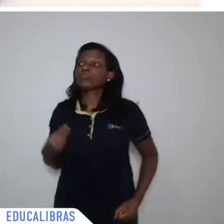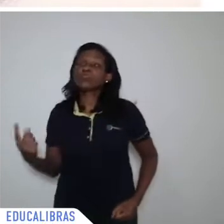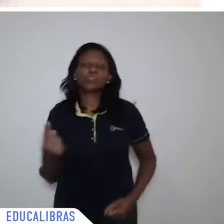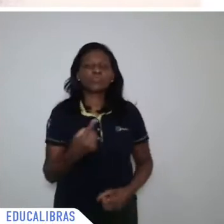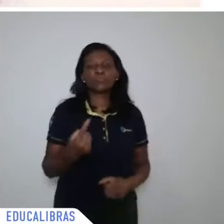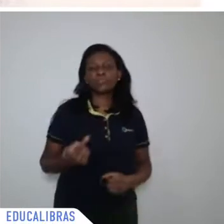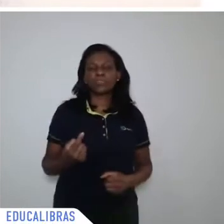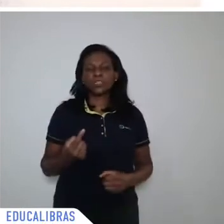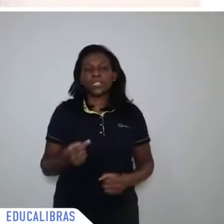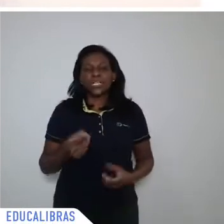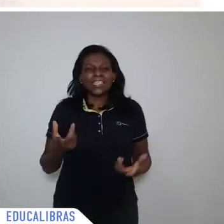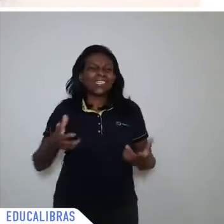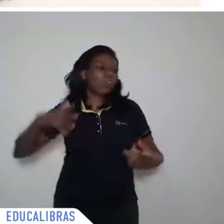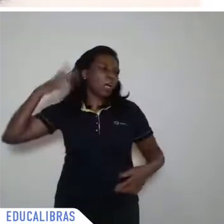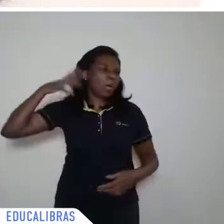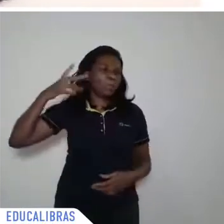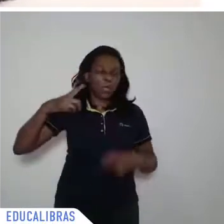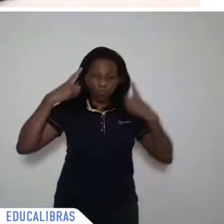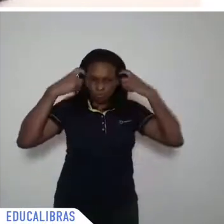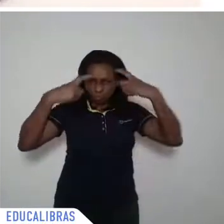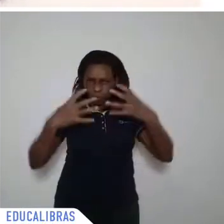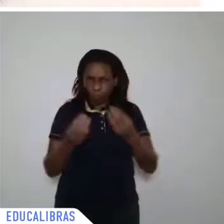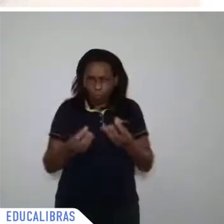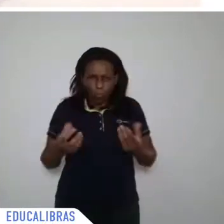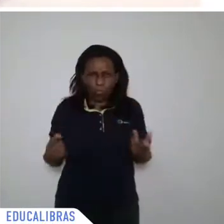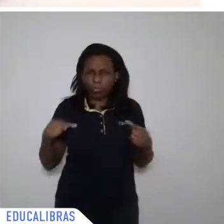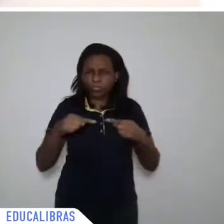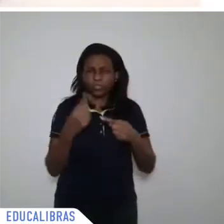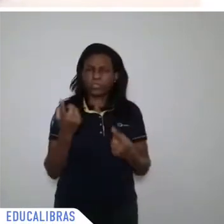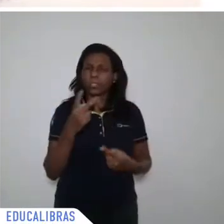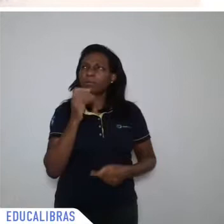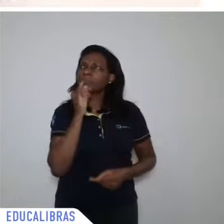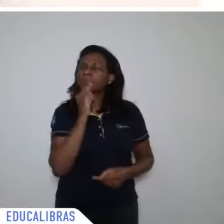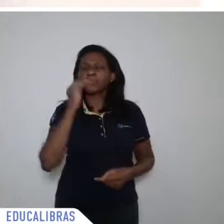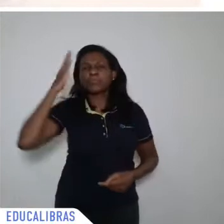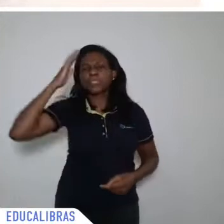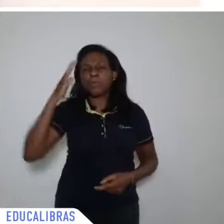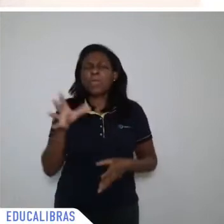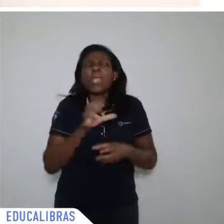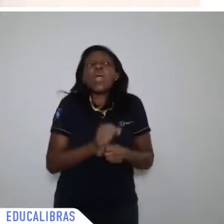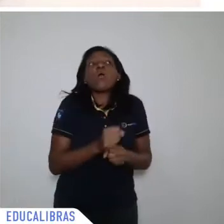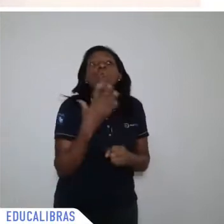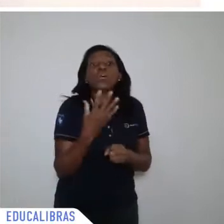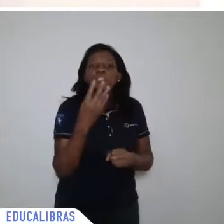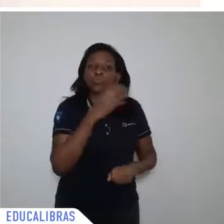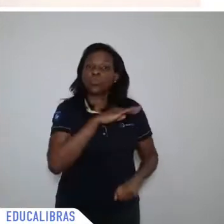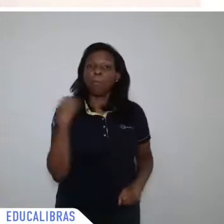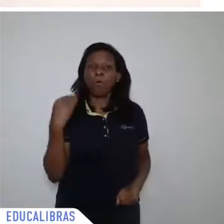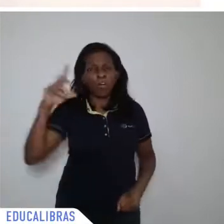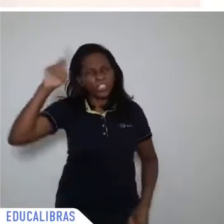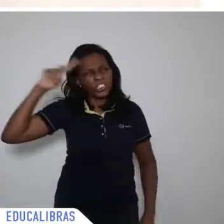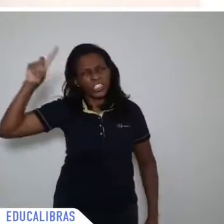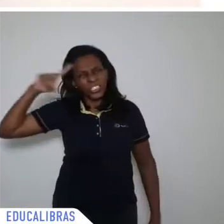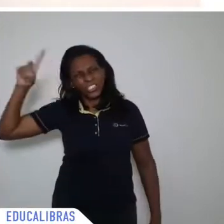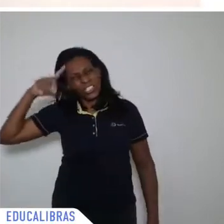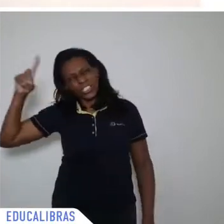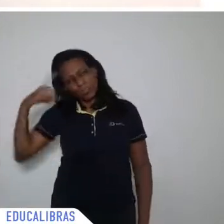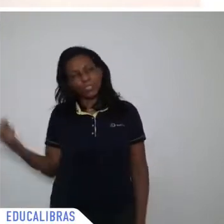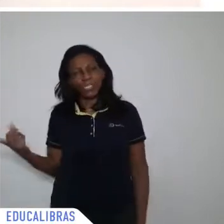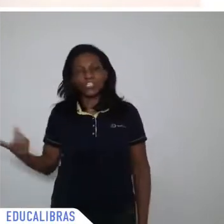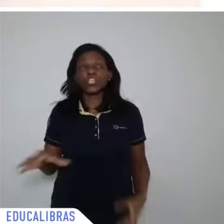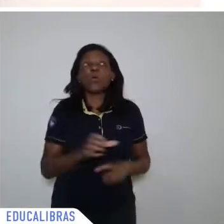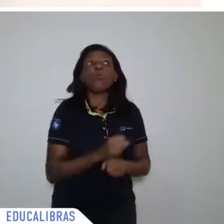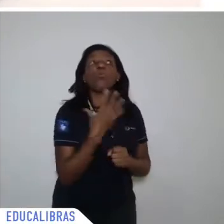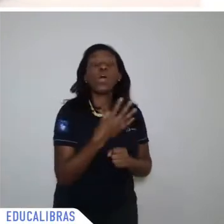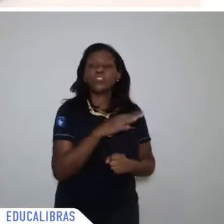we are in Brazil. So it's a very violent task to find out how many of us are